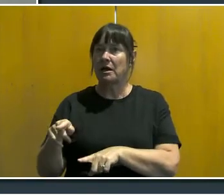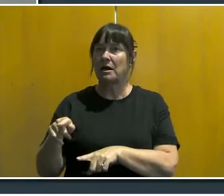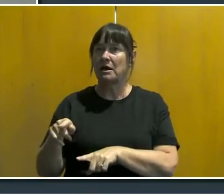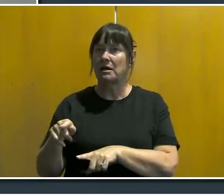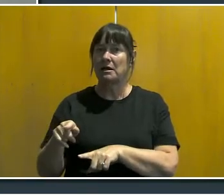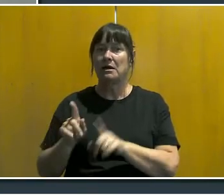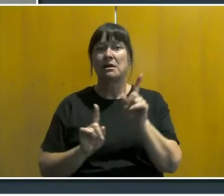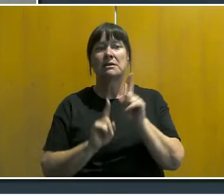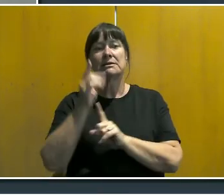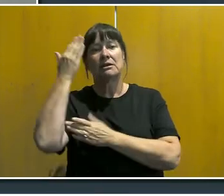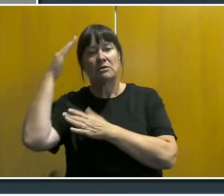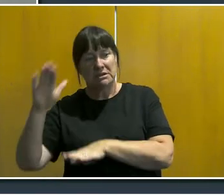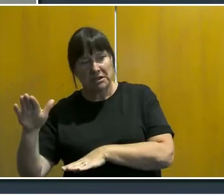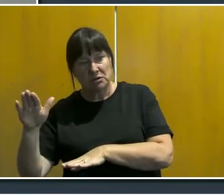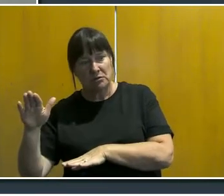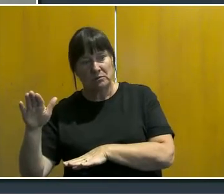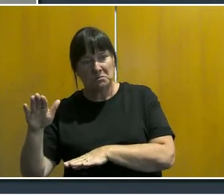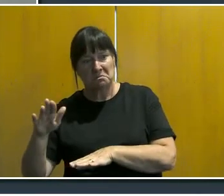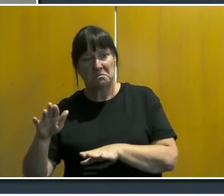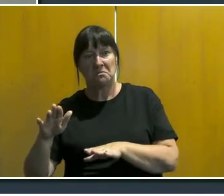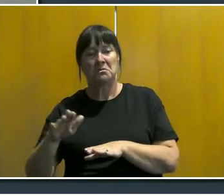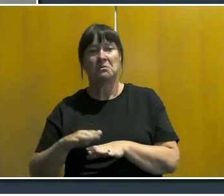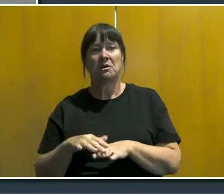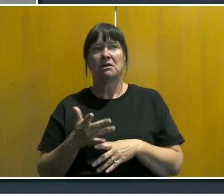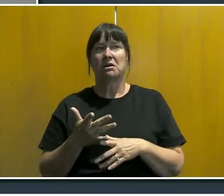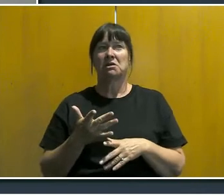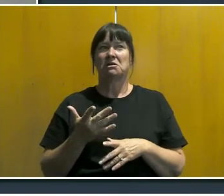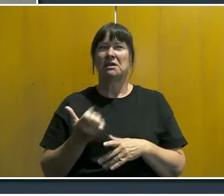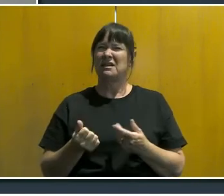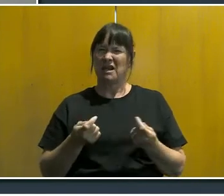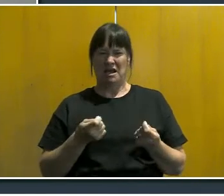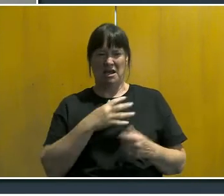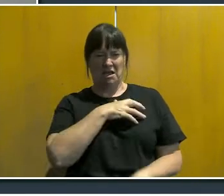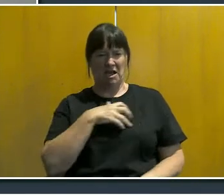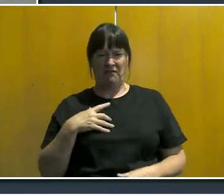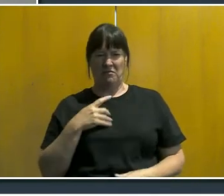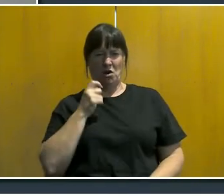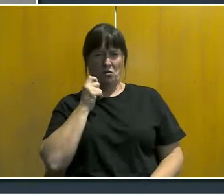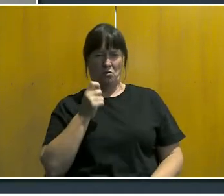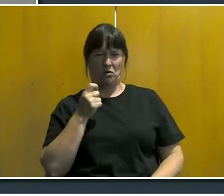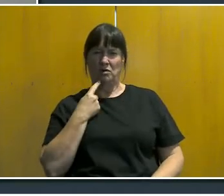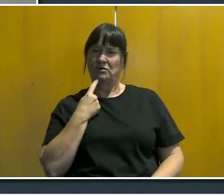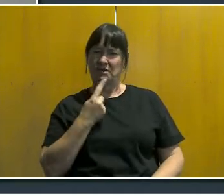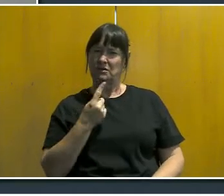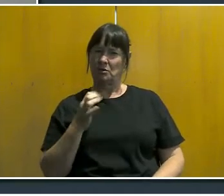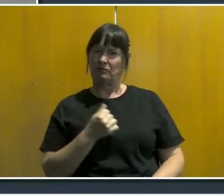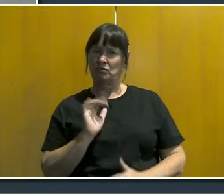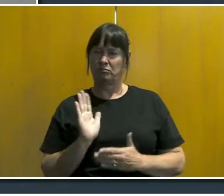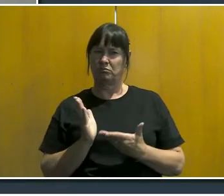city residential? Is there a government audit that says you have to provide a certain amount